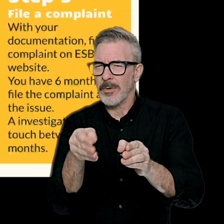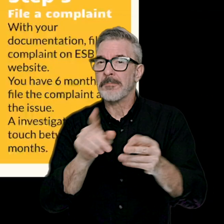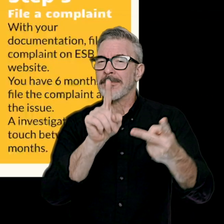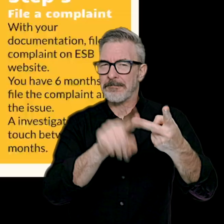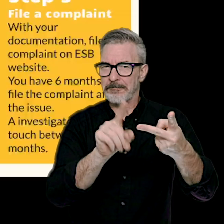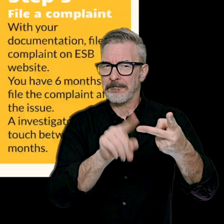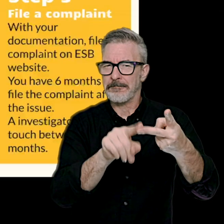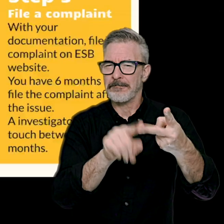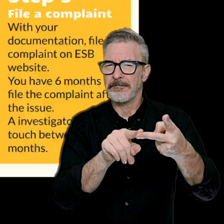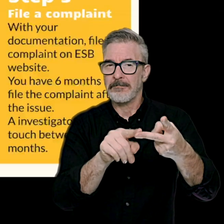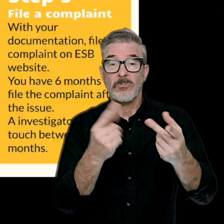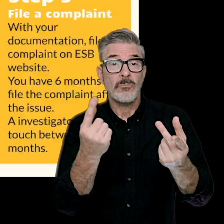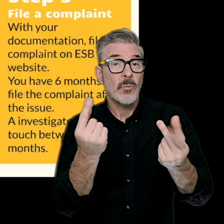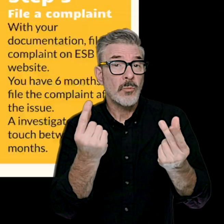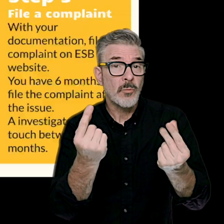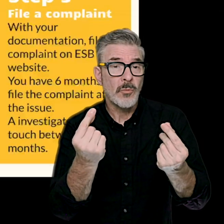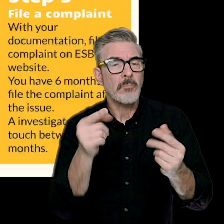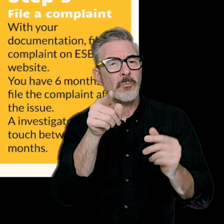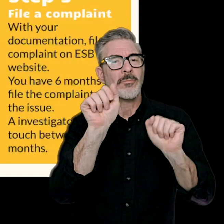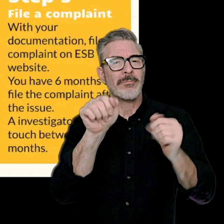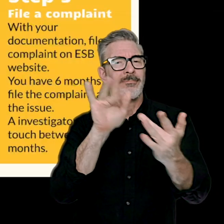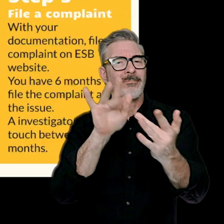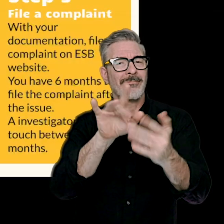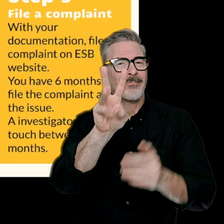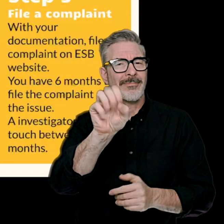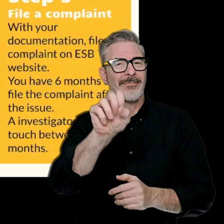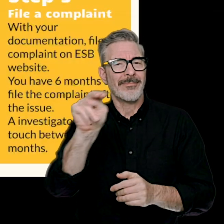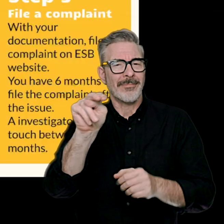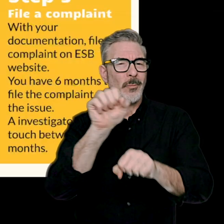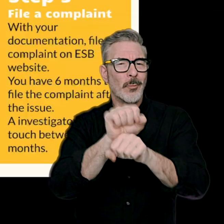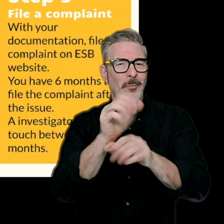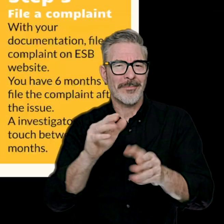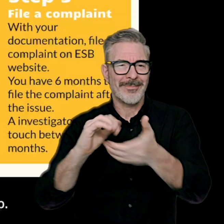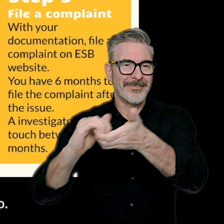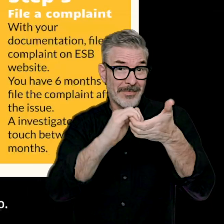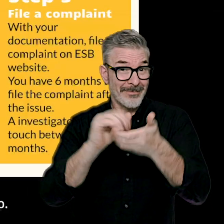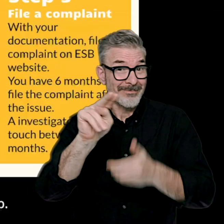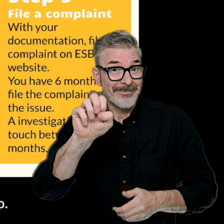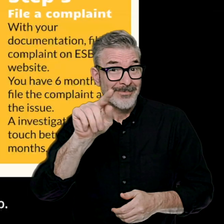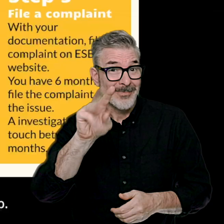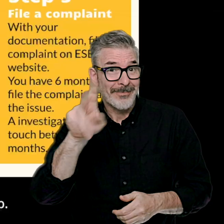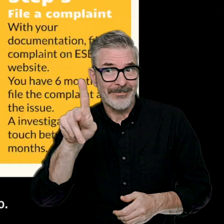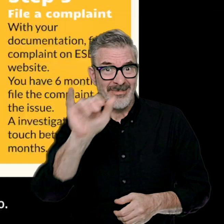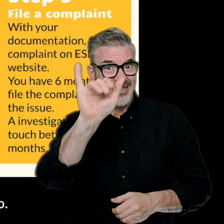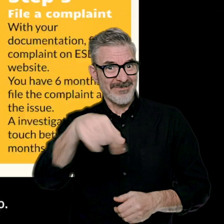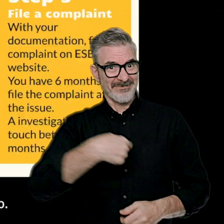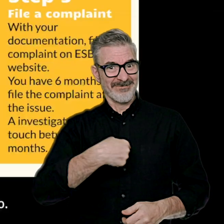so, right? If it doesn't feel good, then you don't need to take that